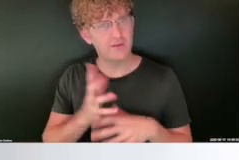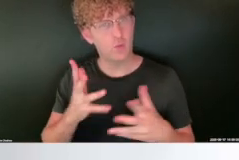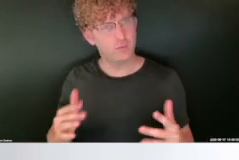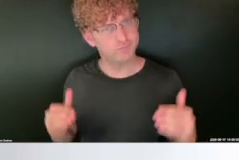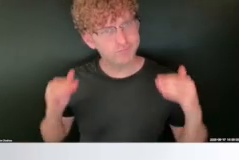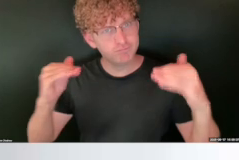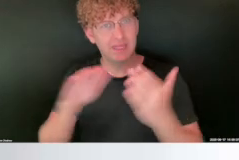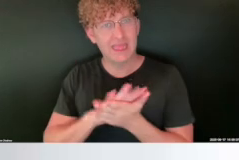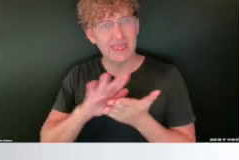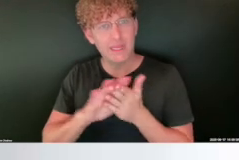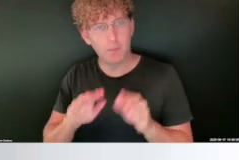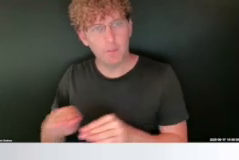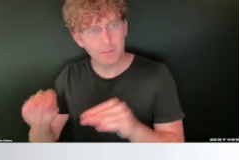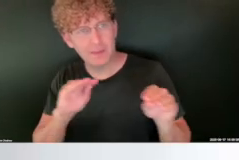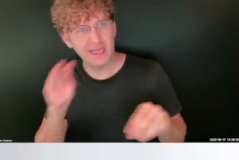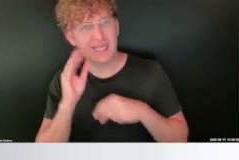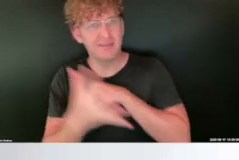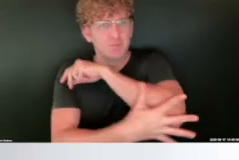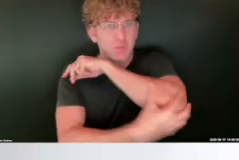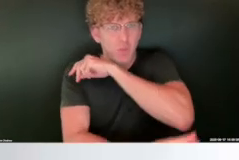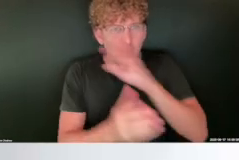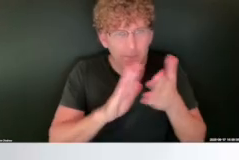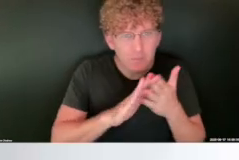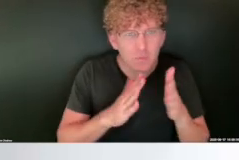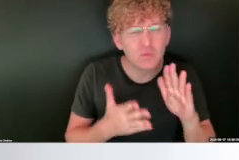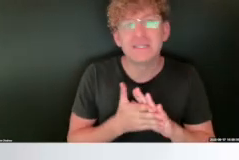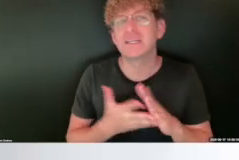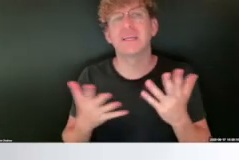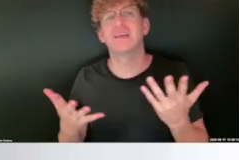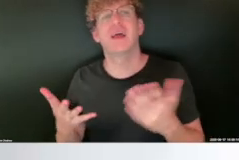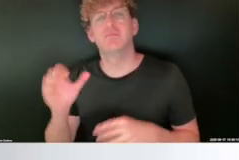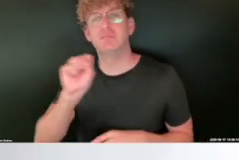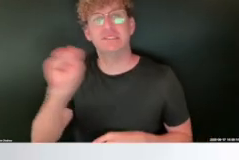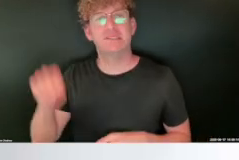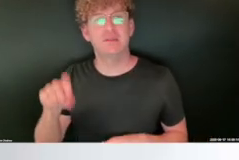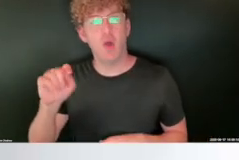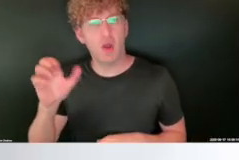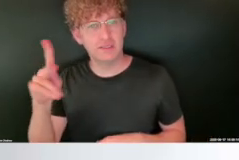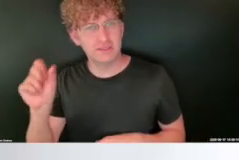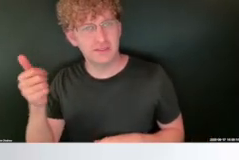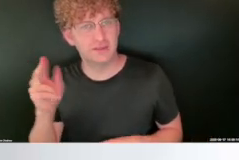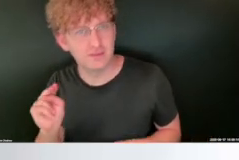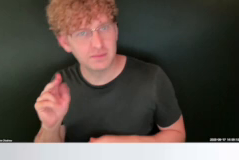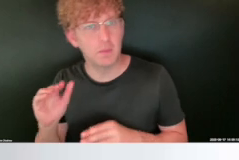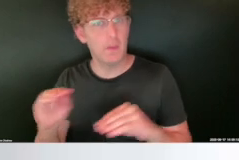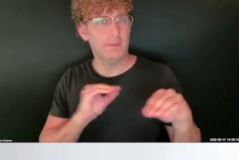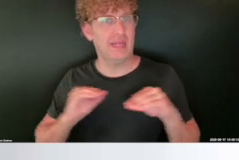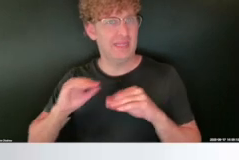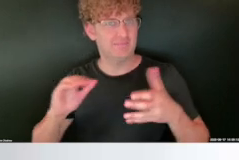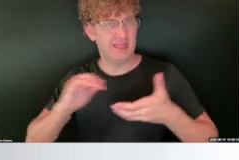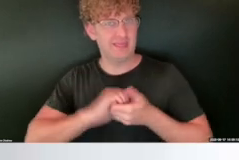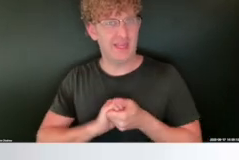Collective received the Eureka Award from the California Association of Councils of Governments, and San Francisco's